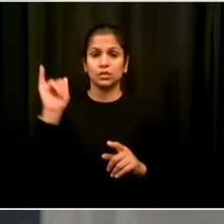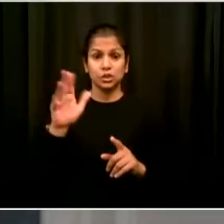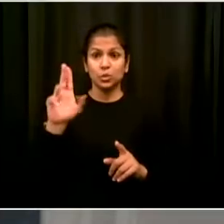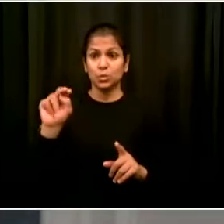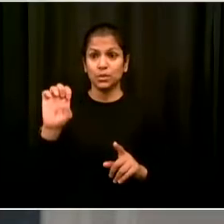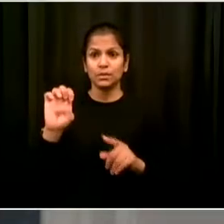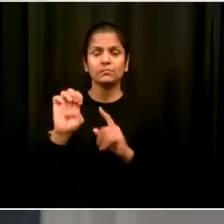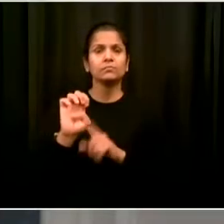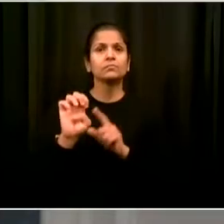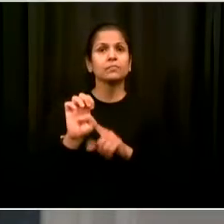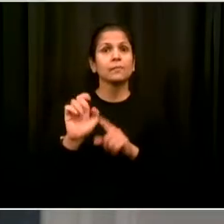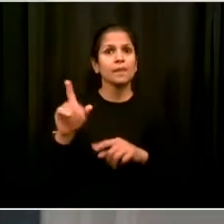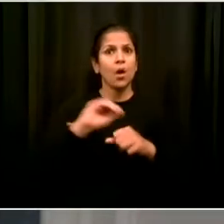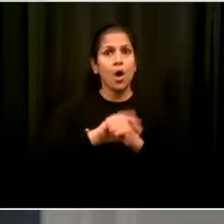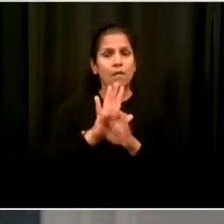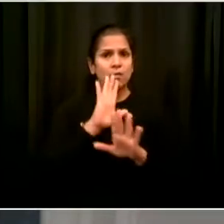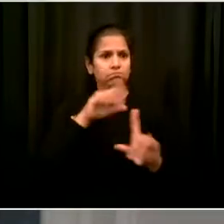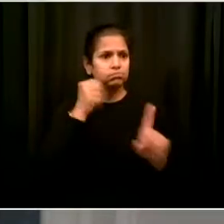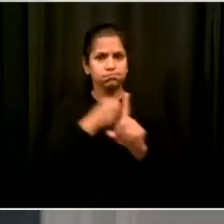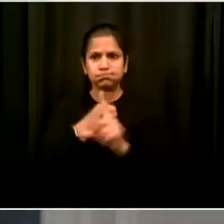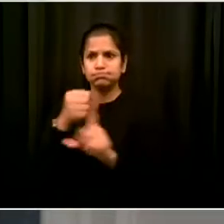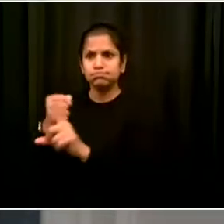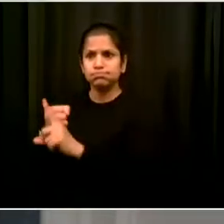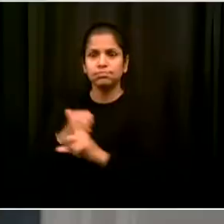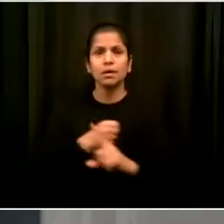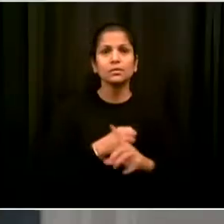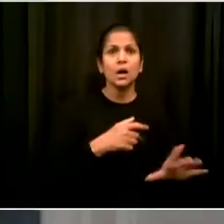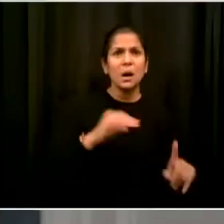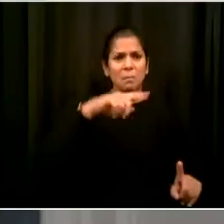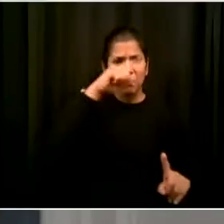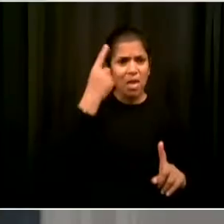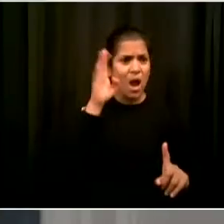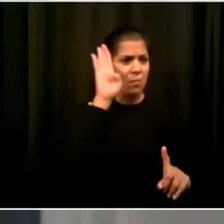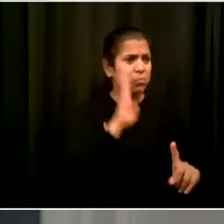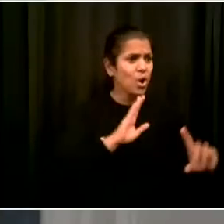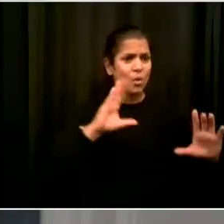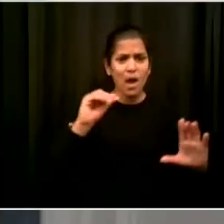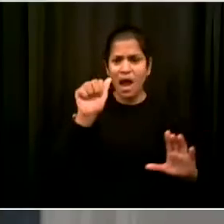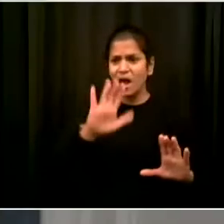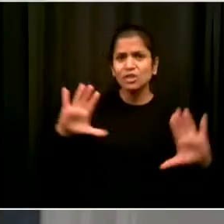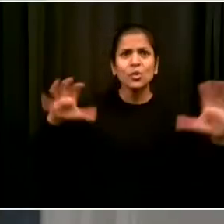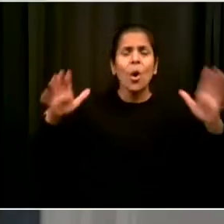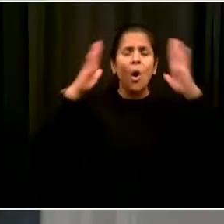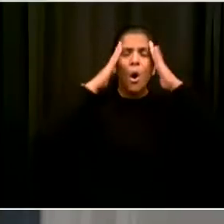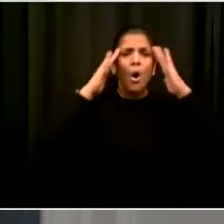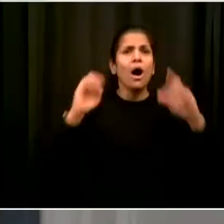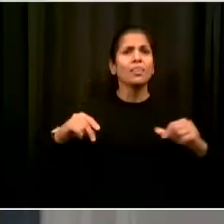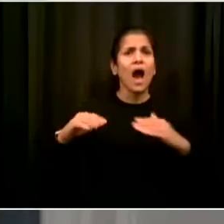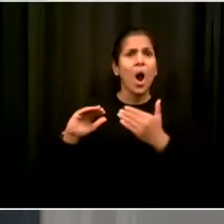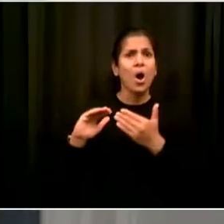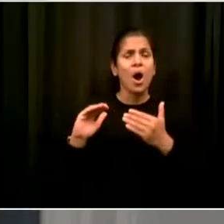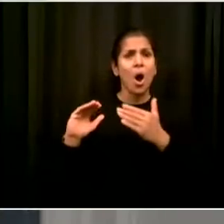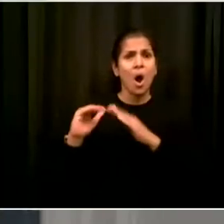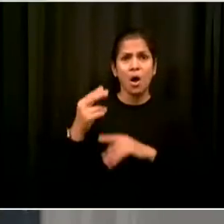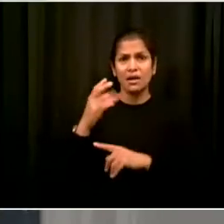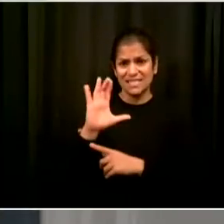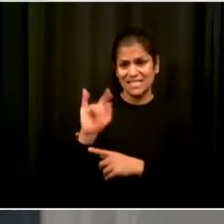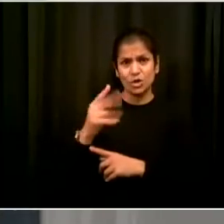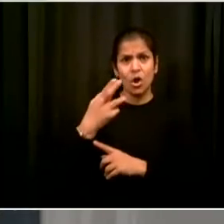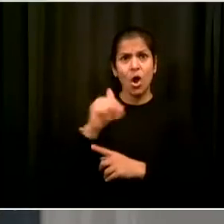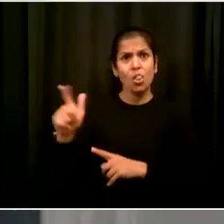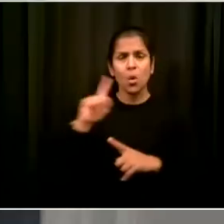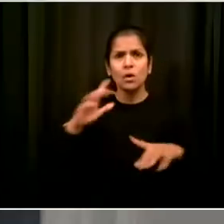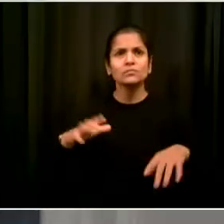task force on racial inclusion and equity, co-chaired by the First Lady and Deputy Mayor Thompson. To support